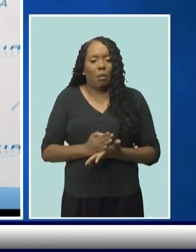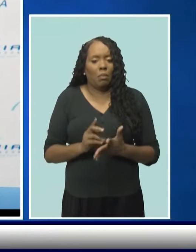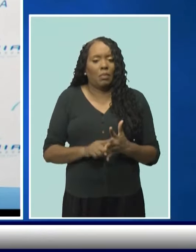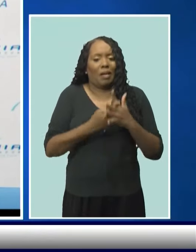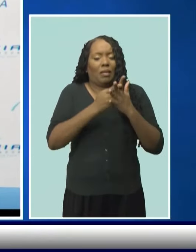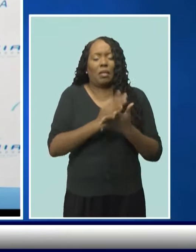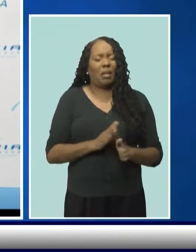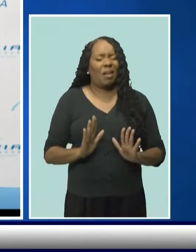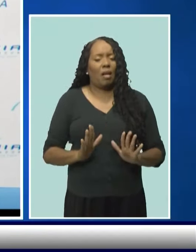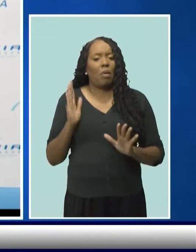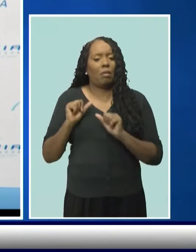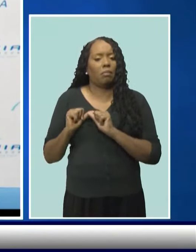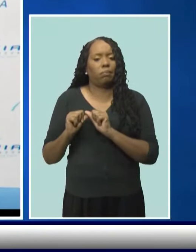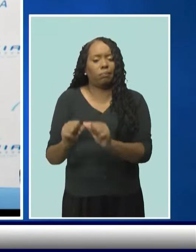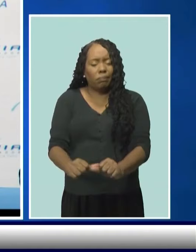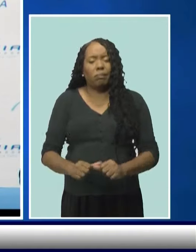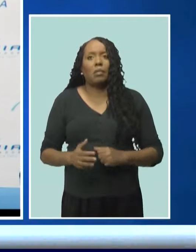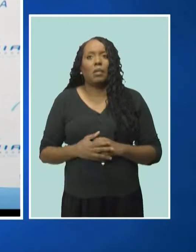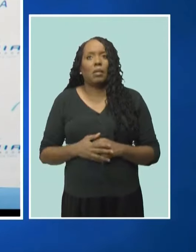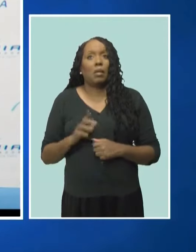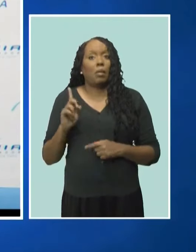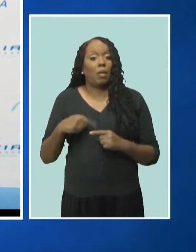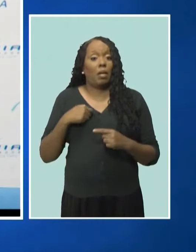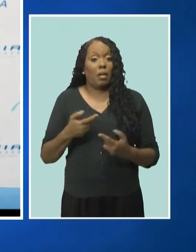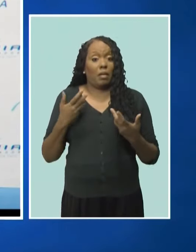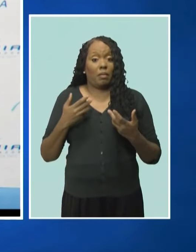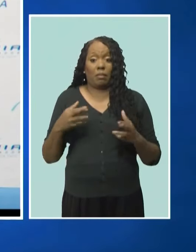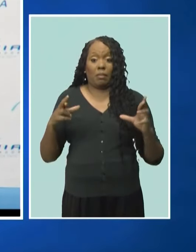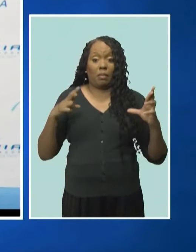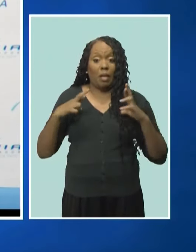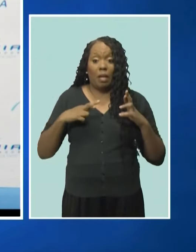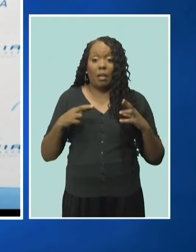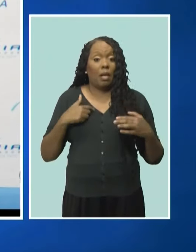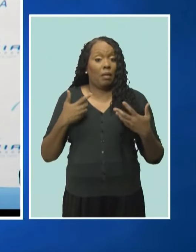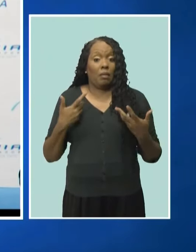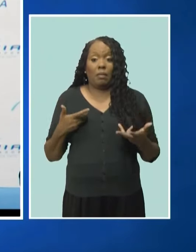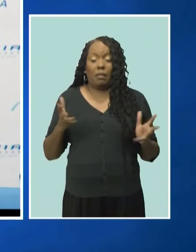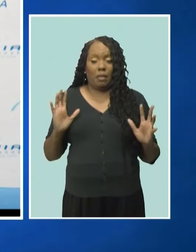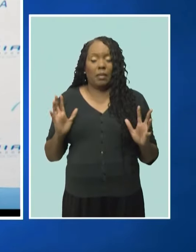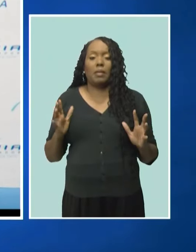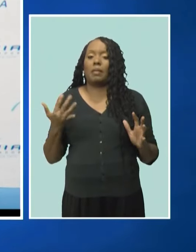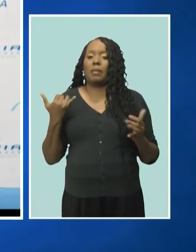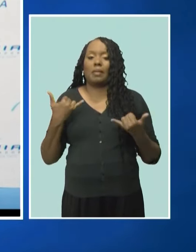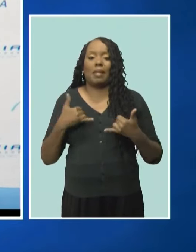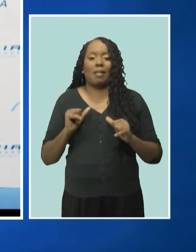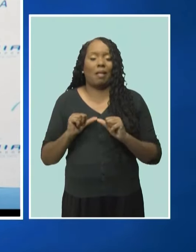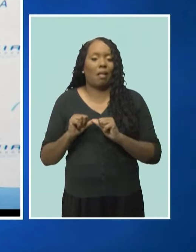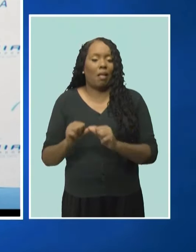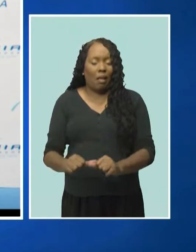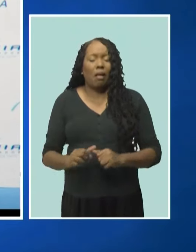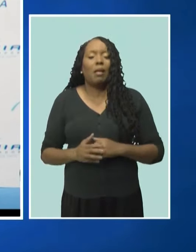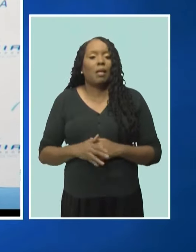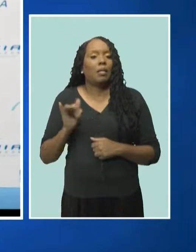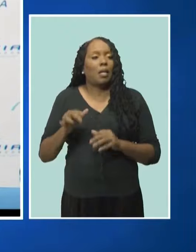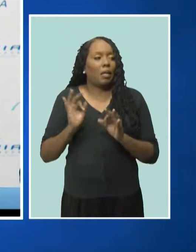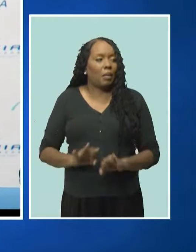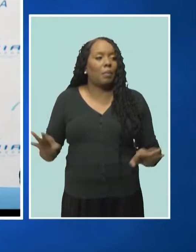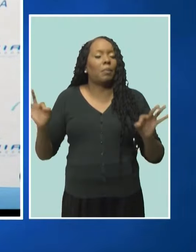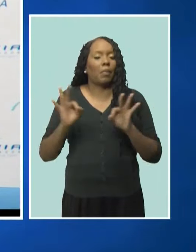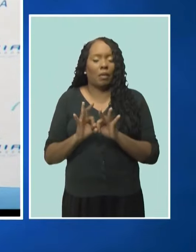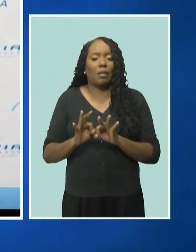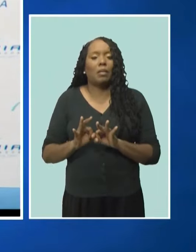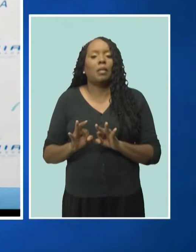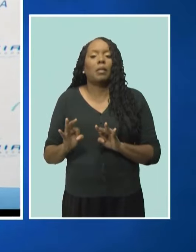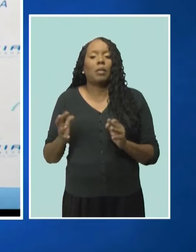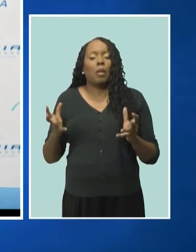organization. Even when I'm gone, that is what must be enshrined in our mantle going forward. That is part of the change element